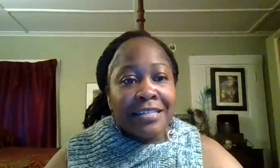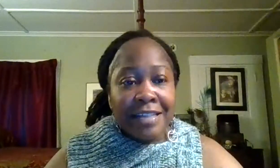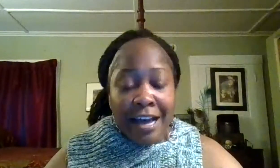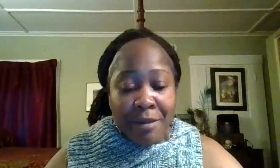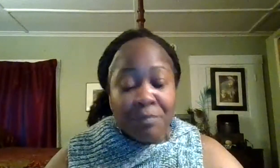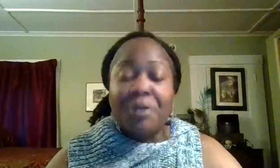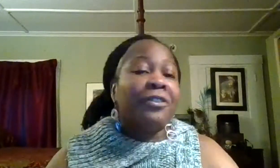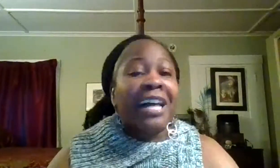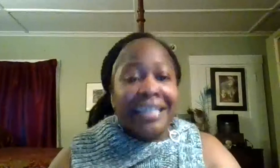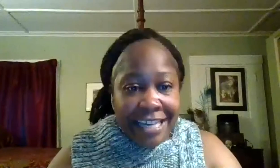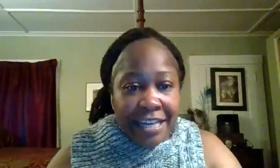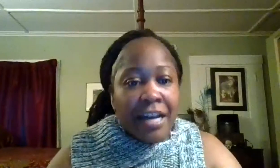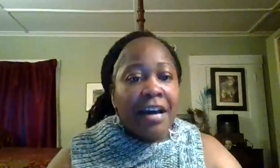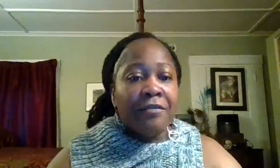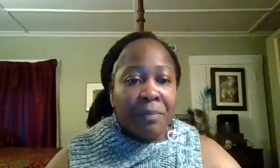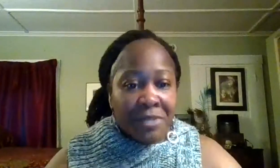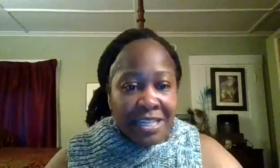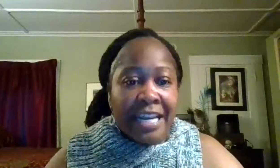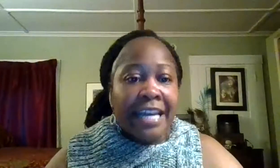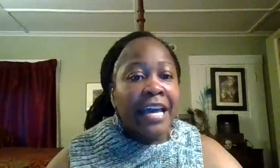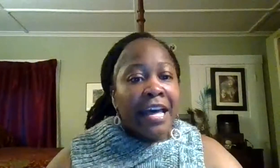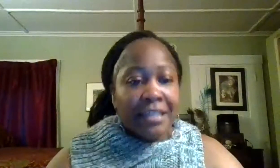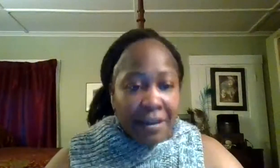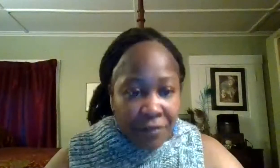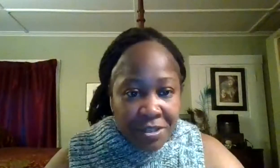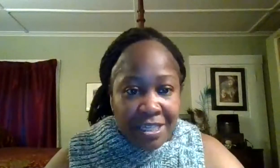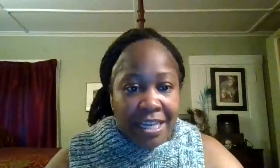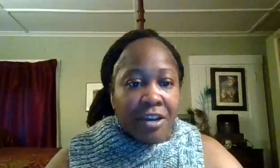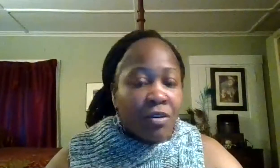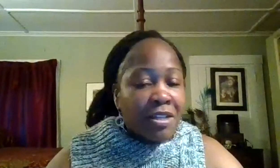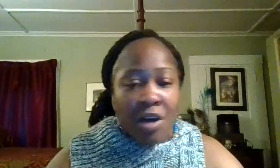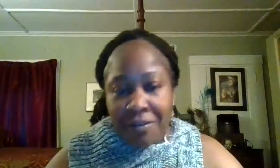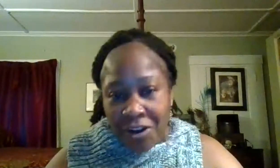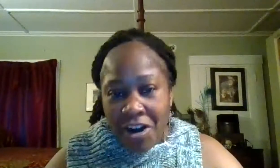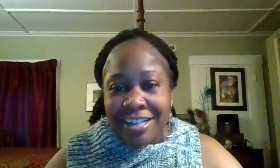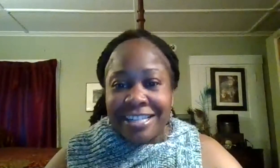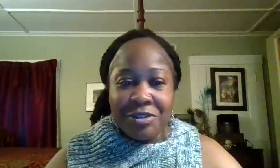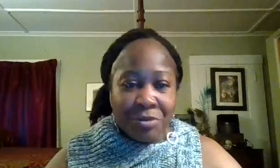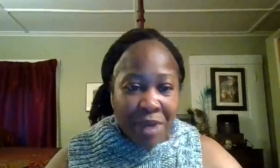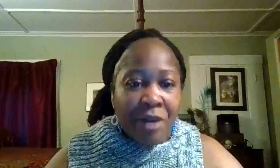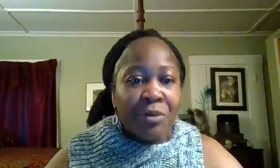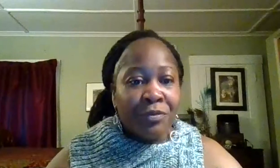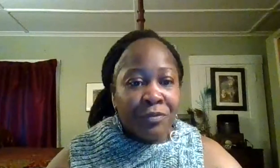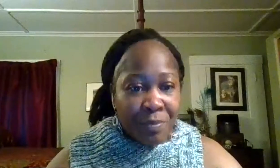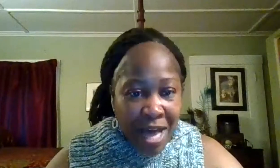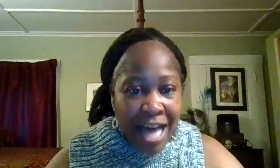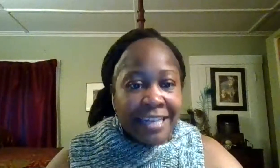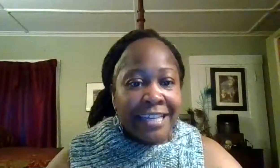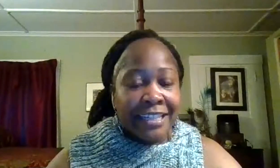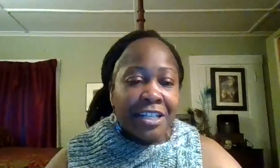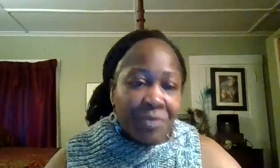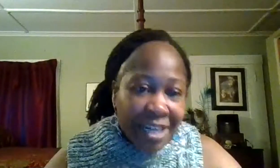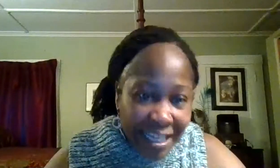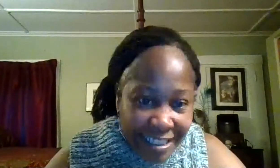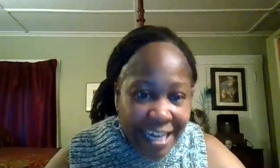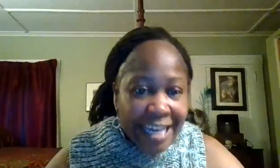this beautiful idea of representing the diversity across all of our artists throughout Vermont in